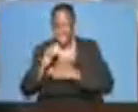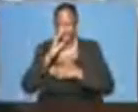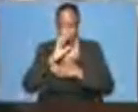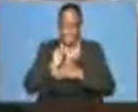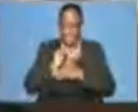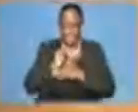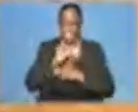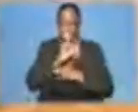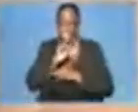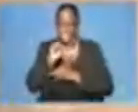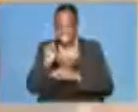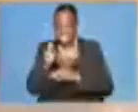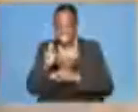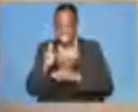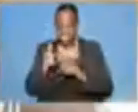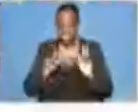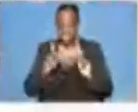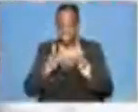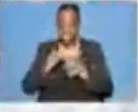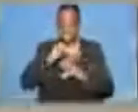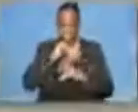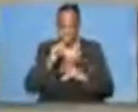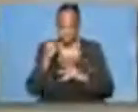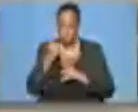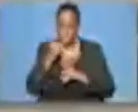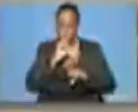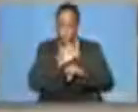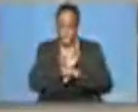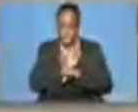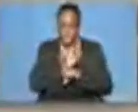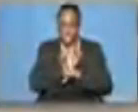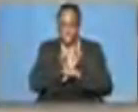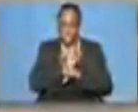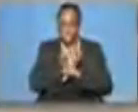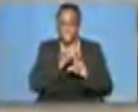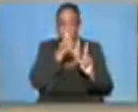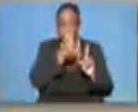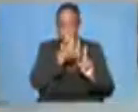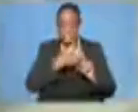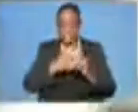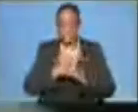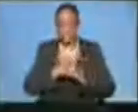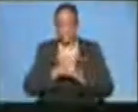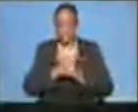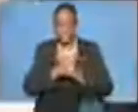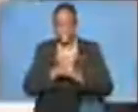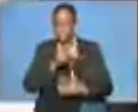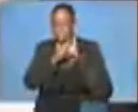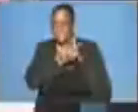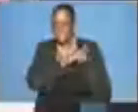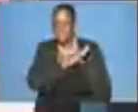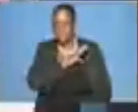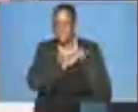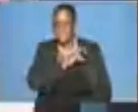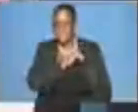their own. Community activist Lincoln Bain says he has spoken to police regarding the taxi driver's concerns. We also made